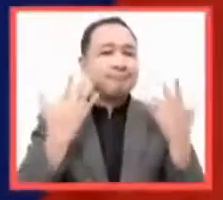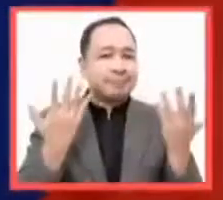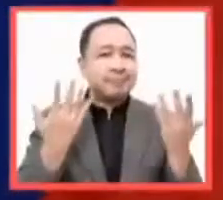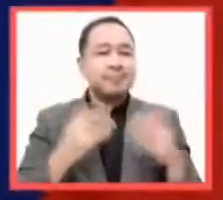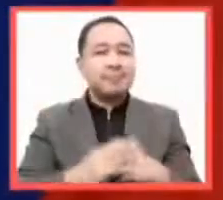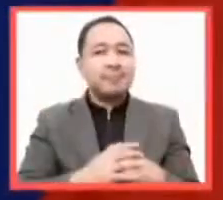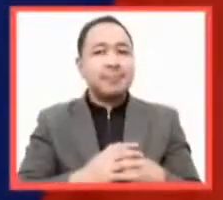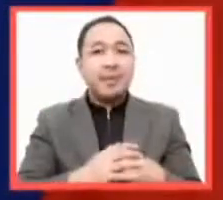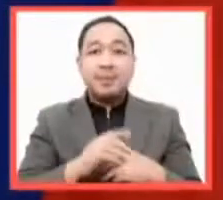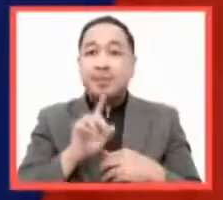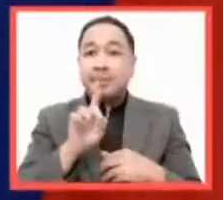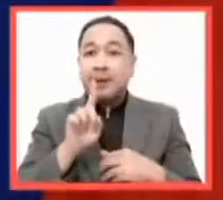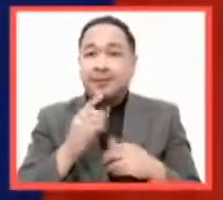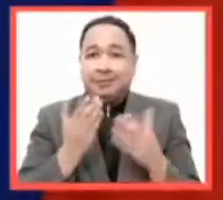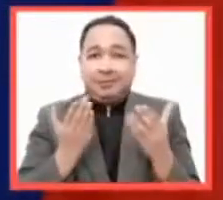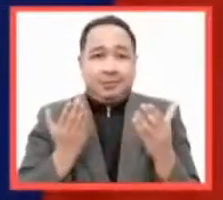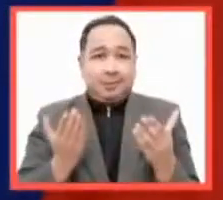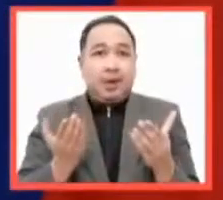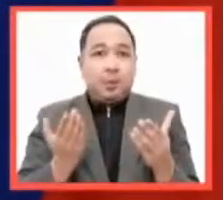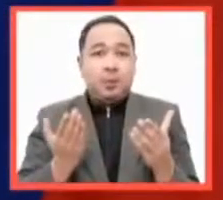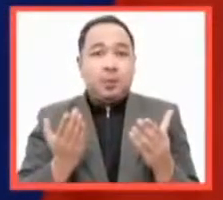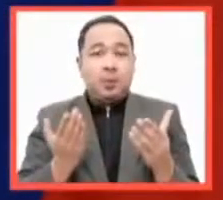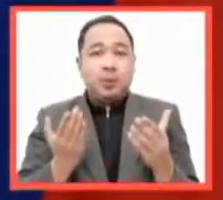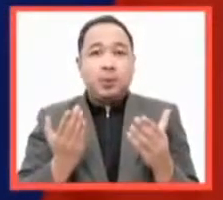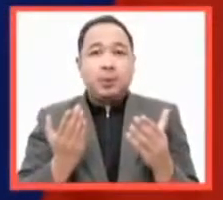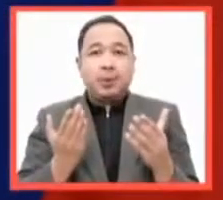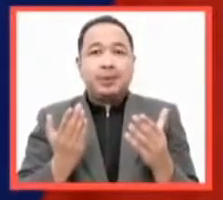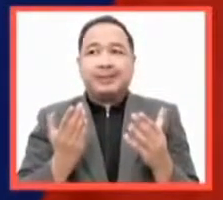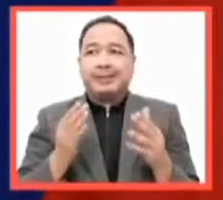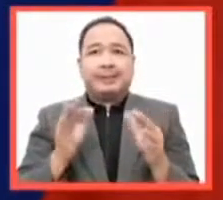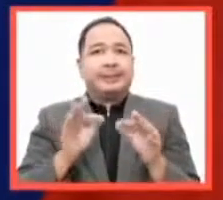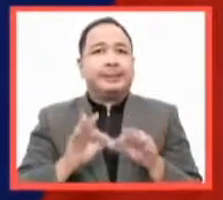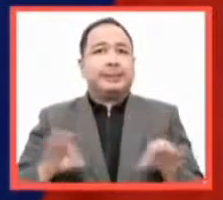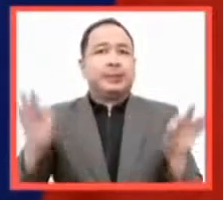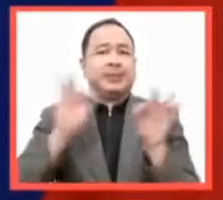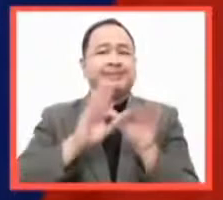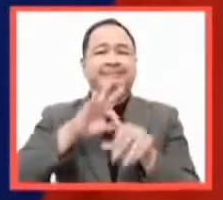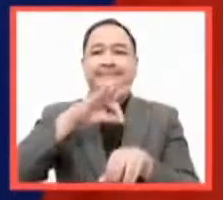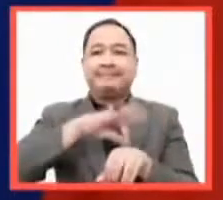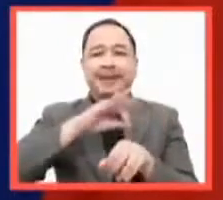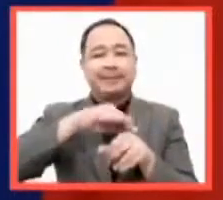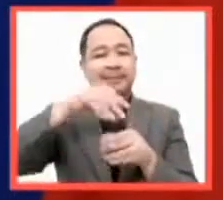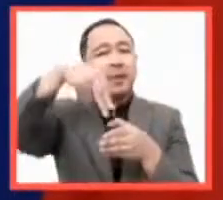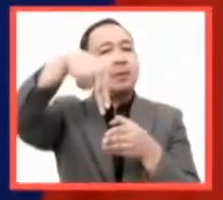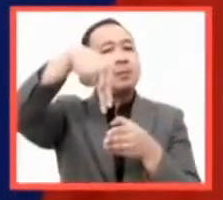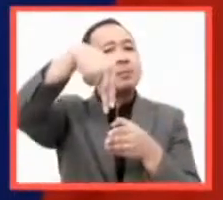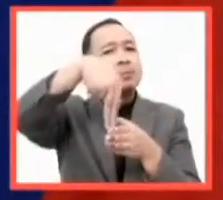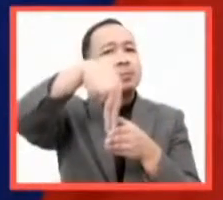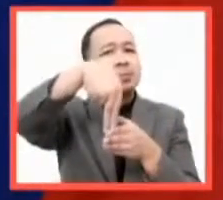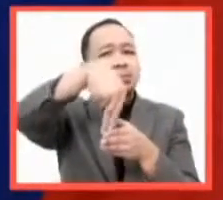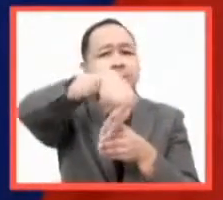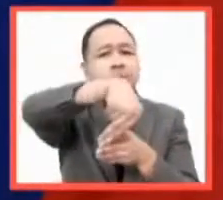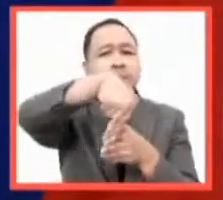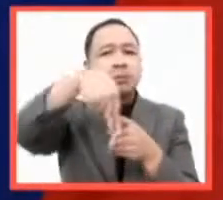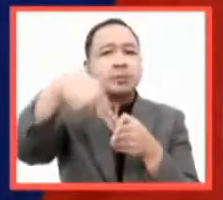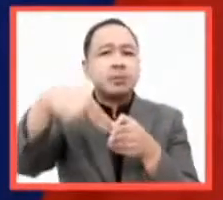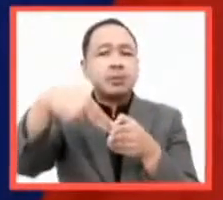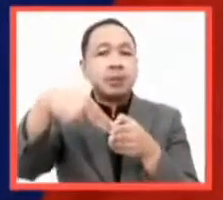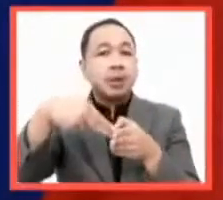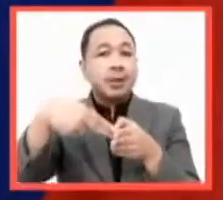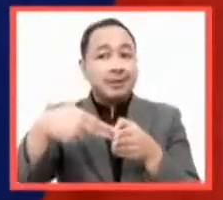But here we are now at a critical tipping point where failure to act leads